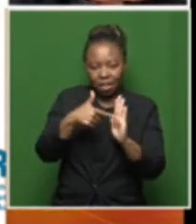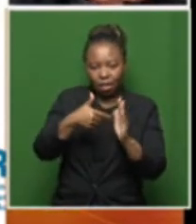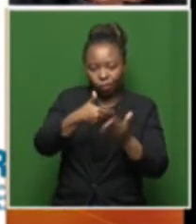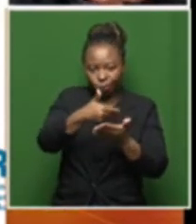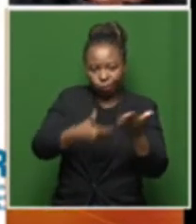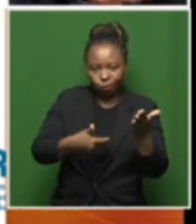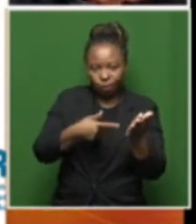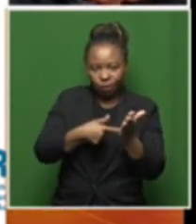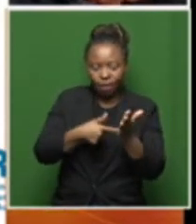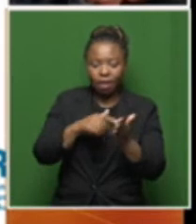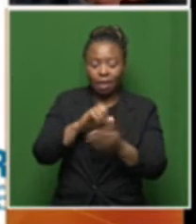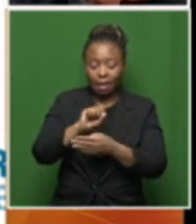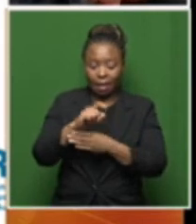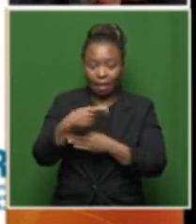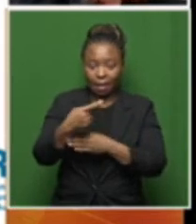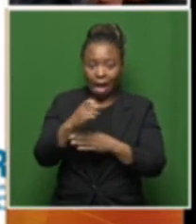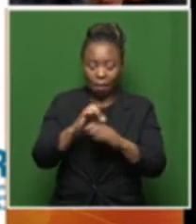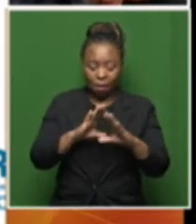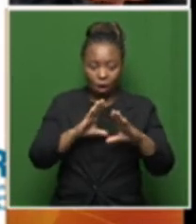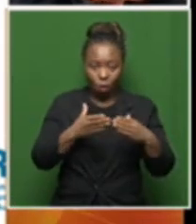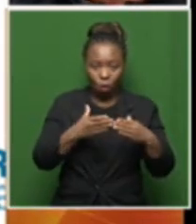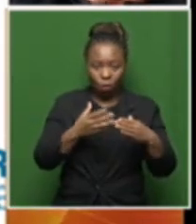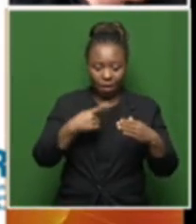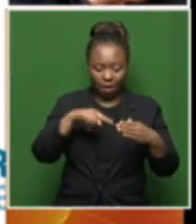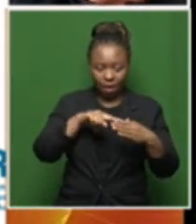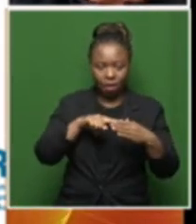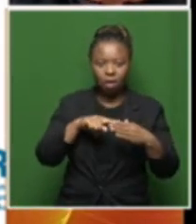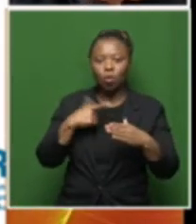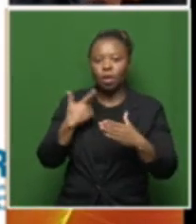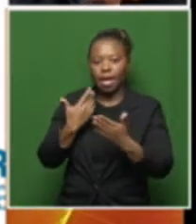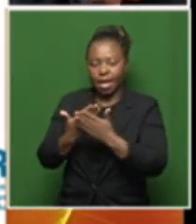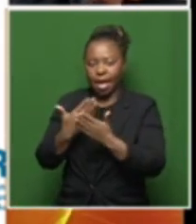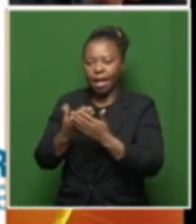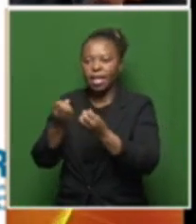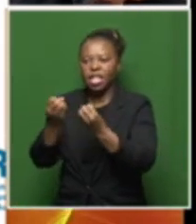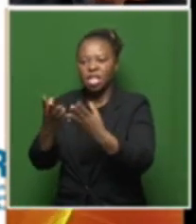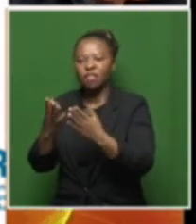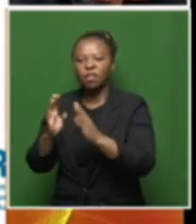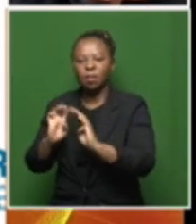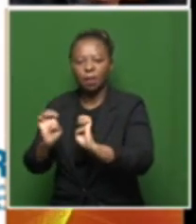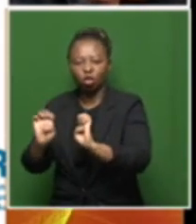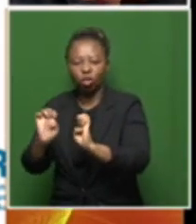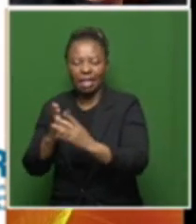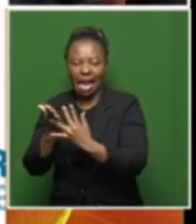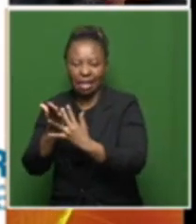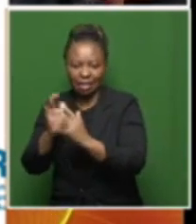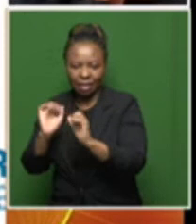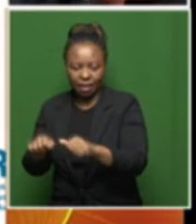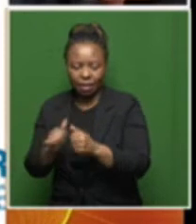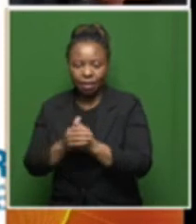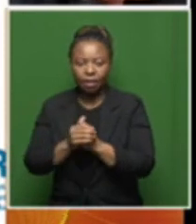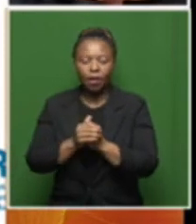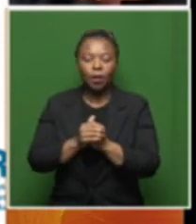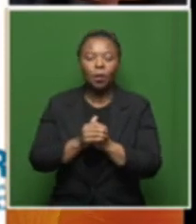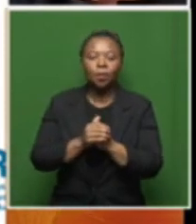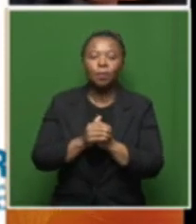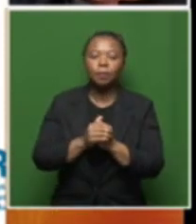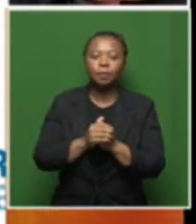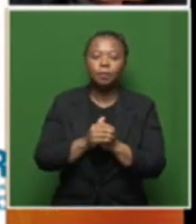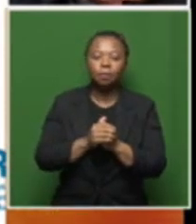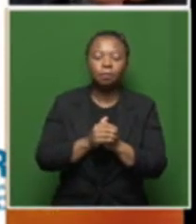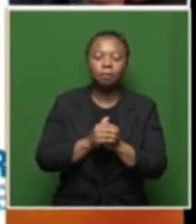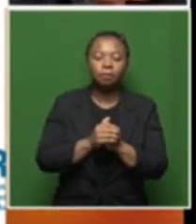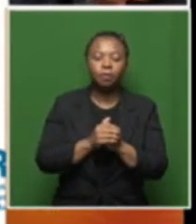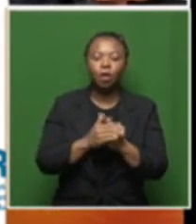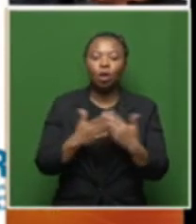enables SAPRA to give an emergency use access. This is a mechanism that, under normal